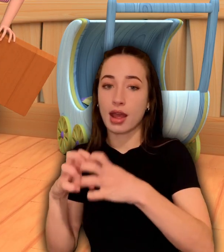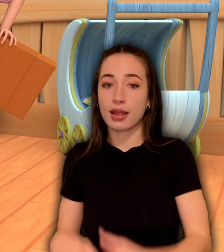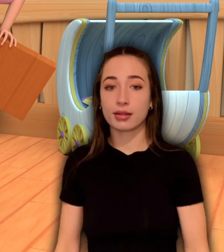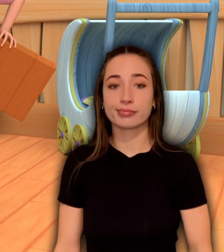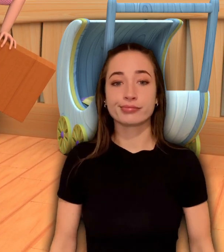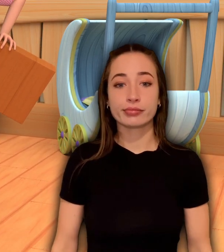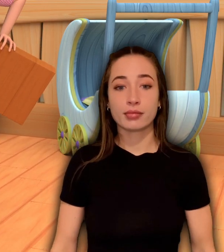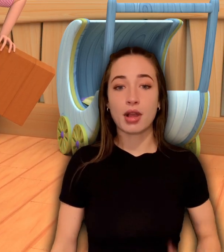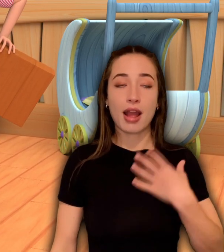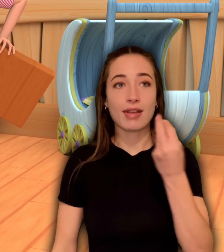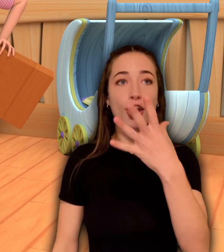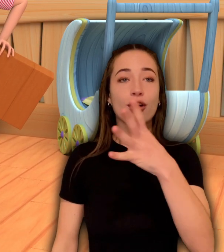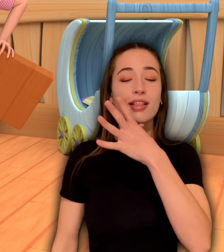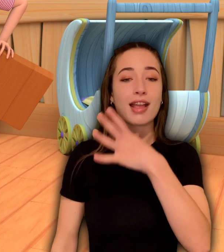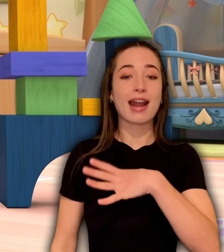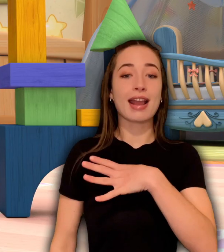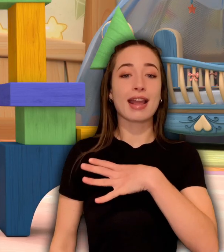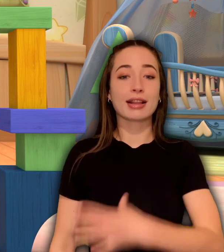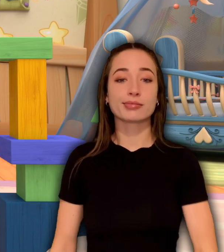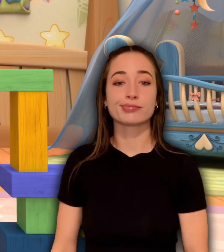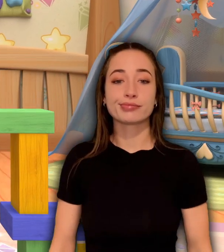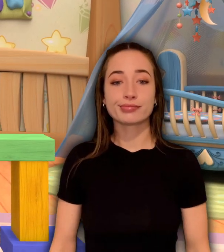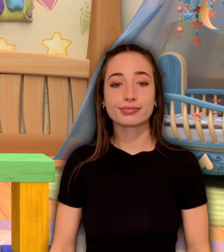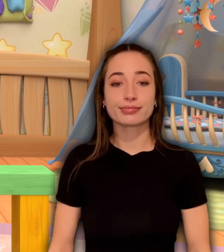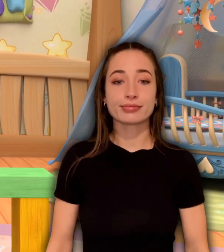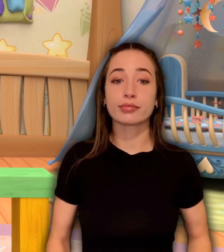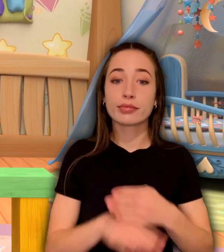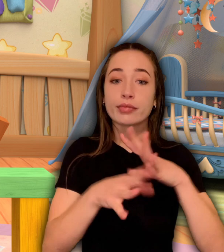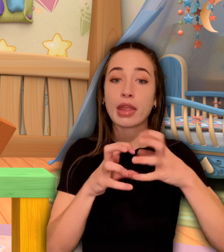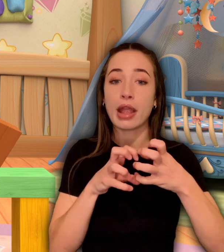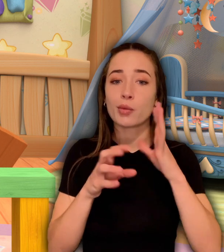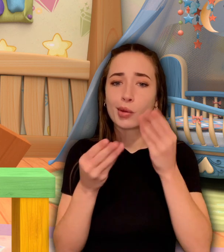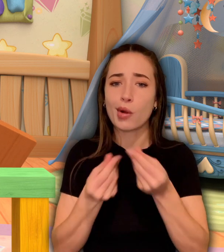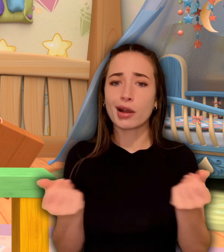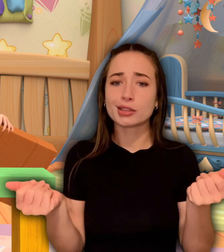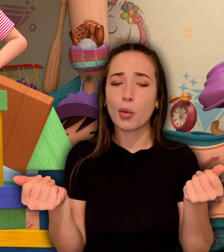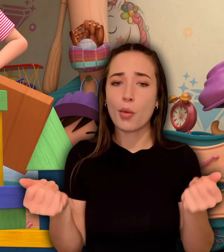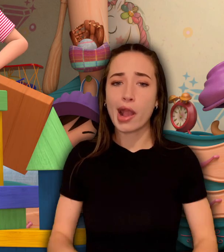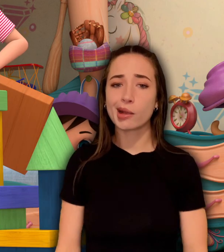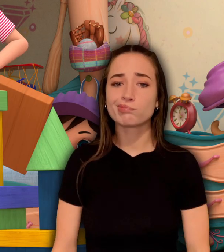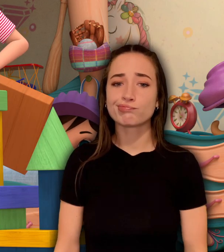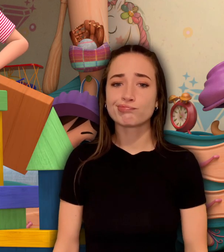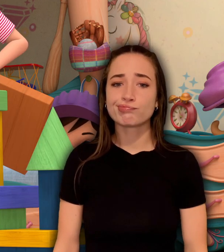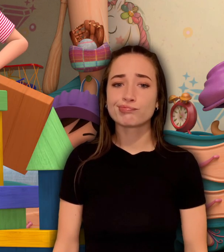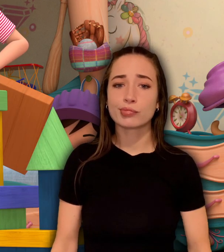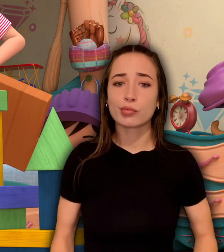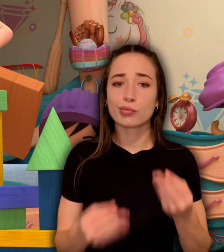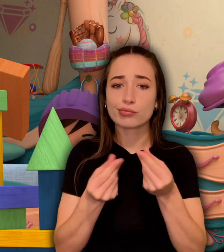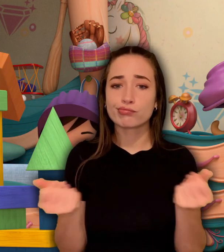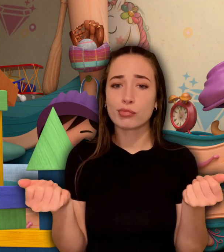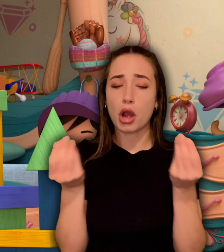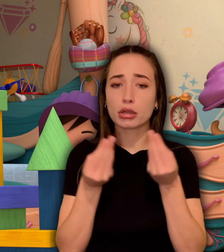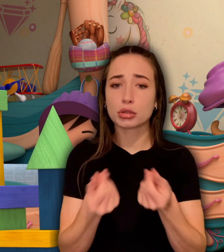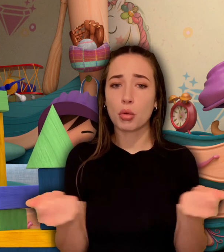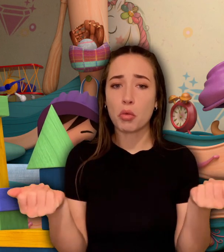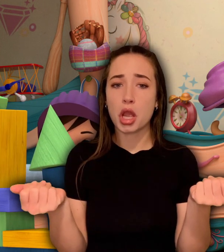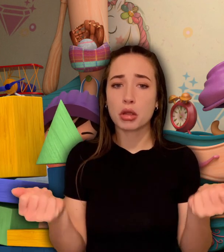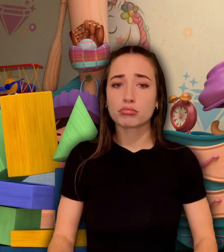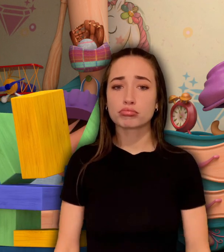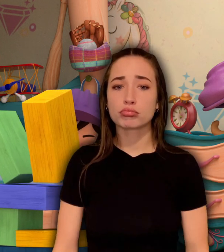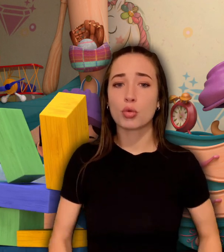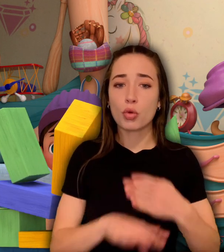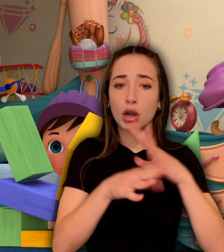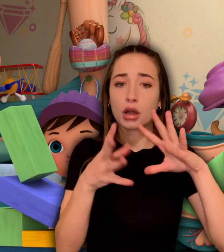WOODEN CLAY MY FAIR LADY WOODEN CLAY WILL WASH AWAY WASH AWAY, WASH